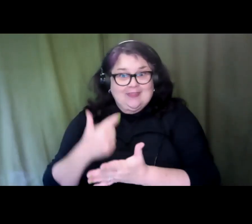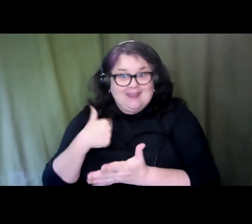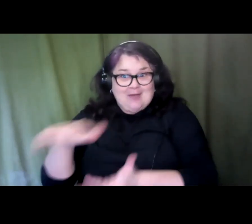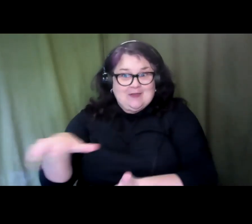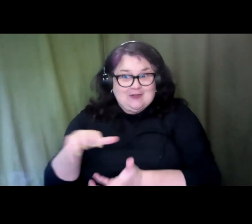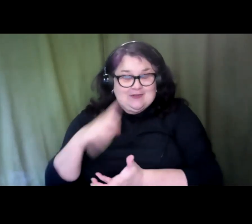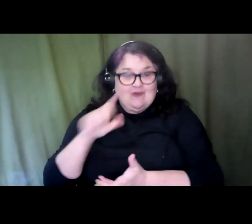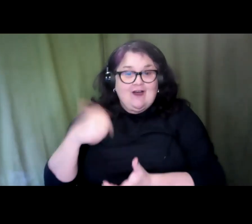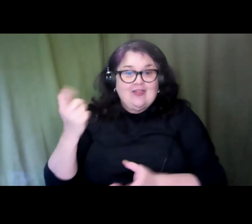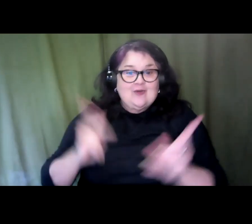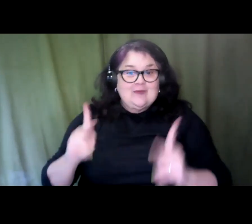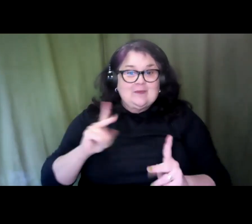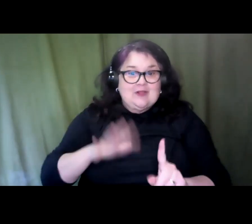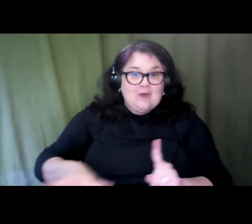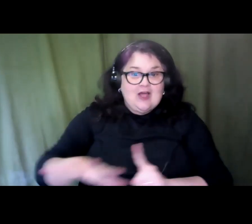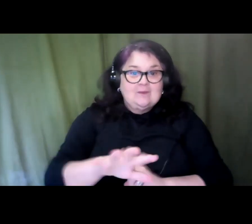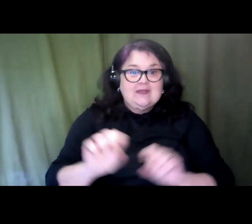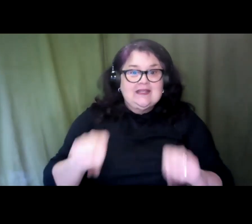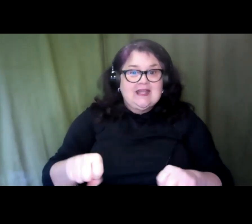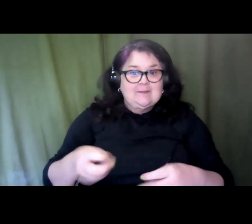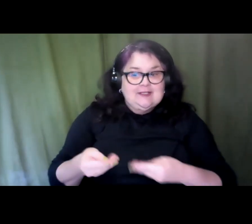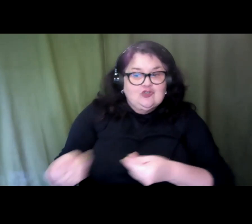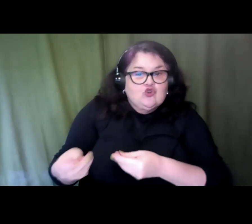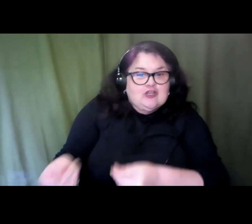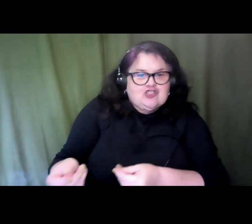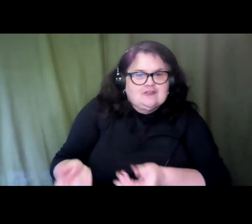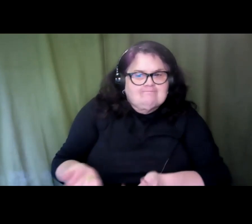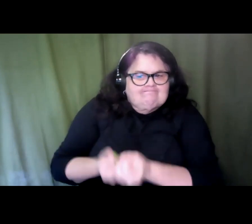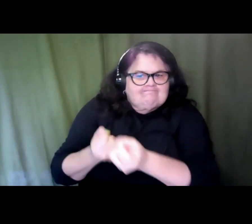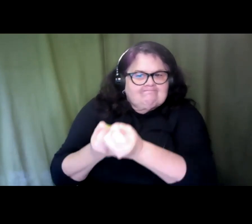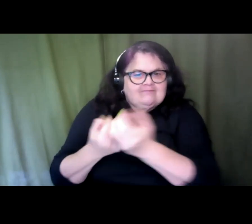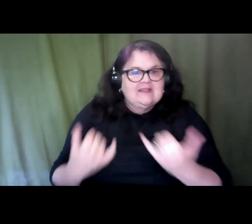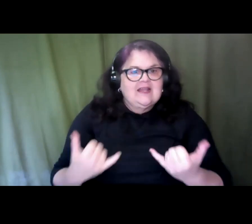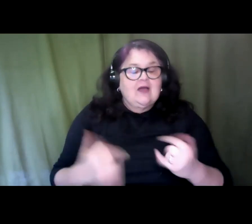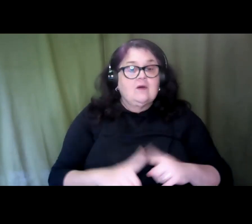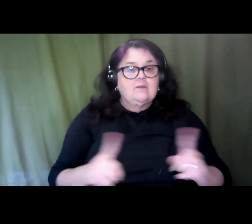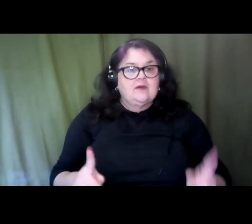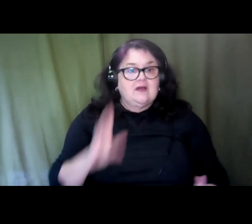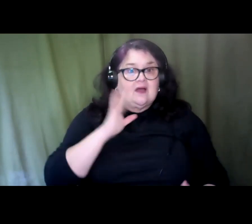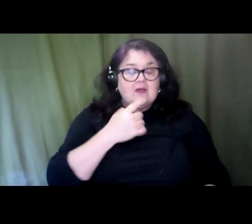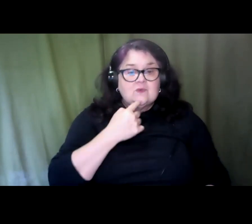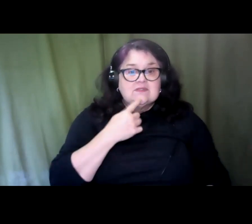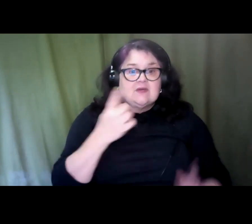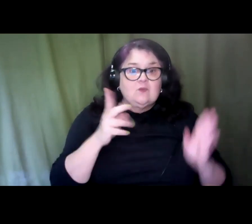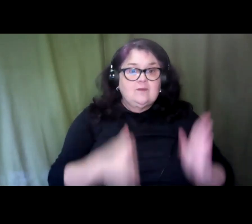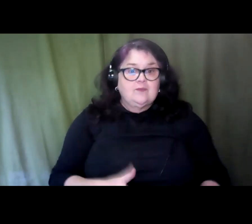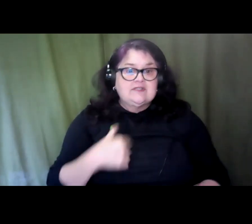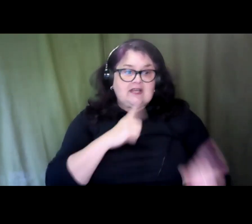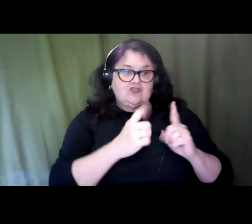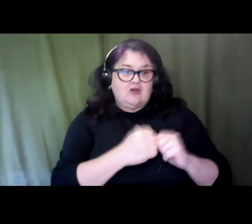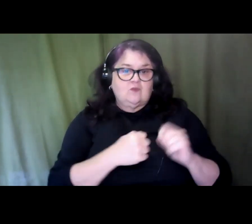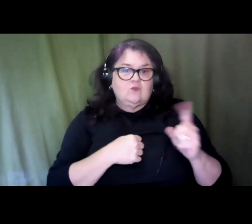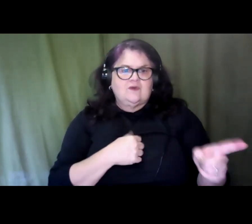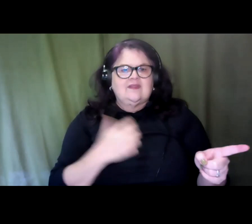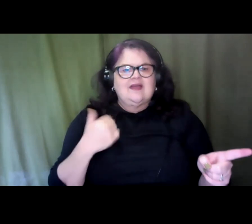others around me can be nourished now. But I will say, you know, there's one person I've spoken to, because there's sort of